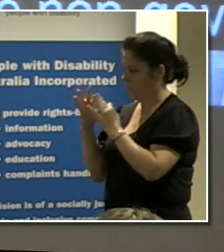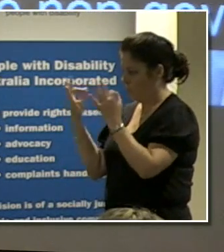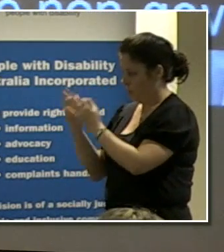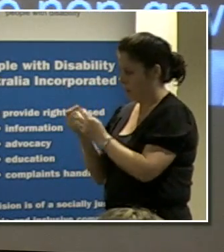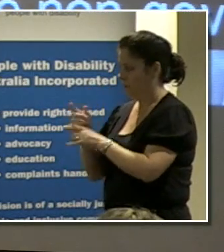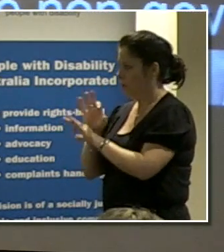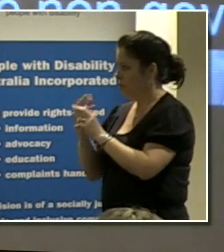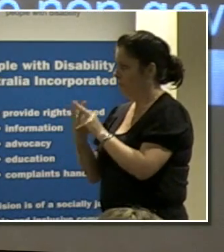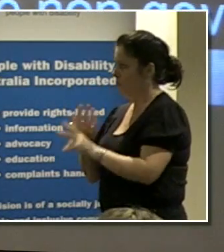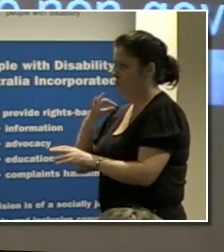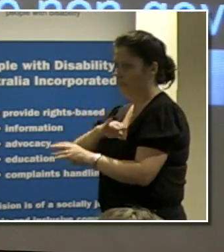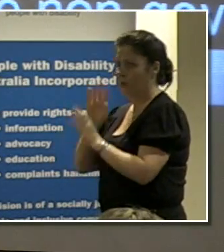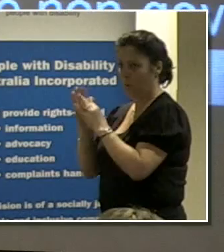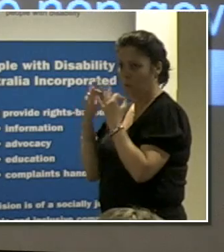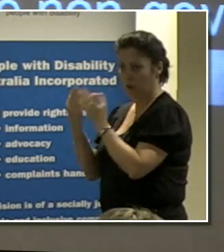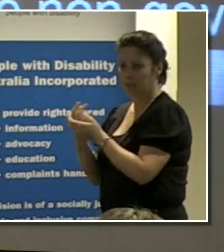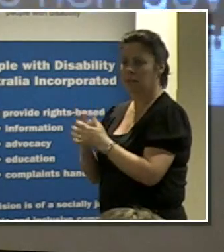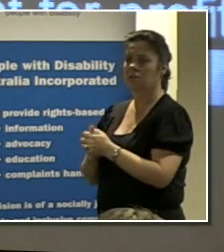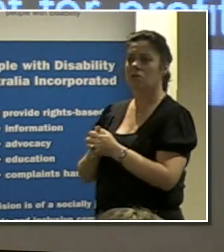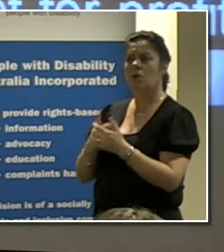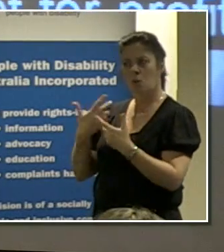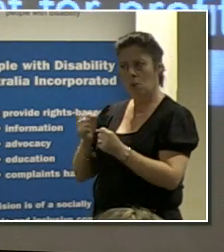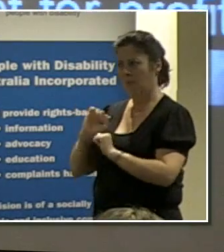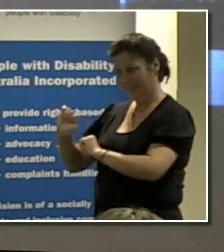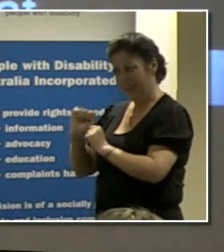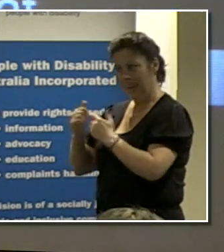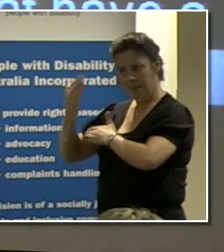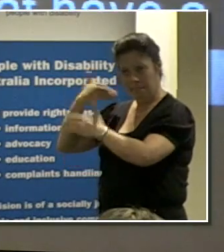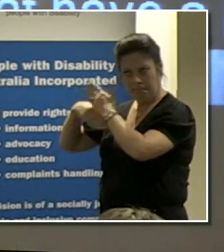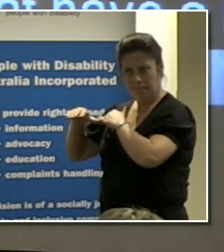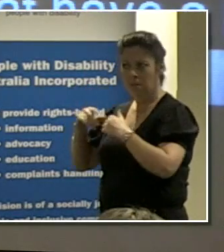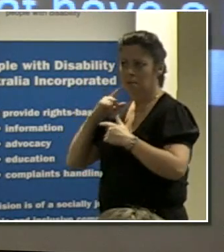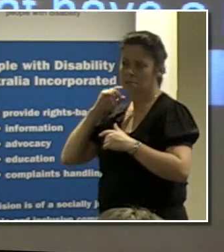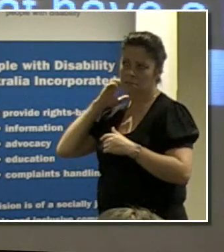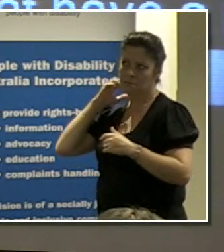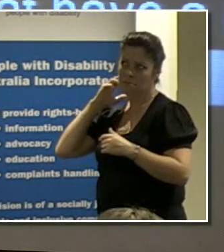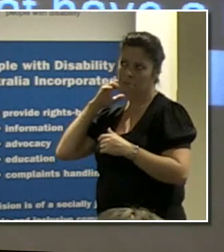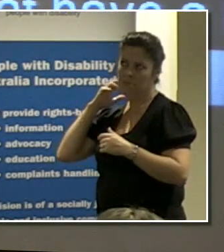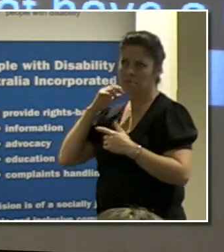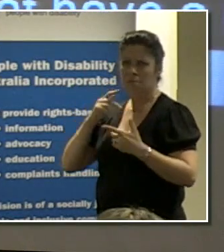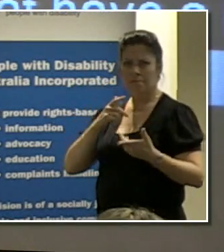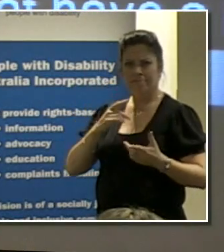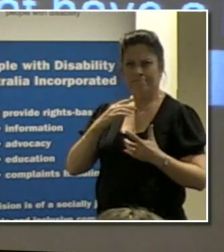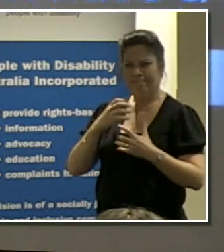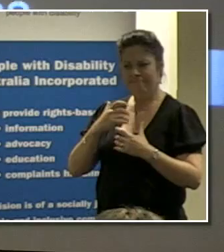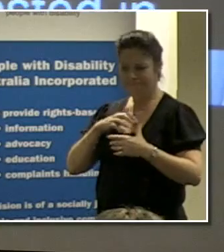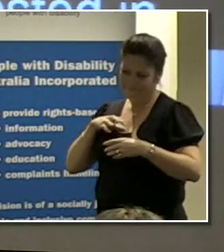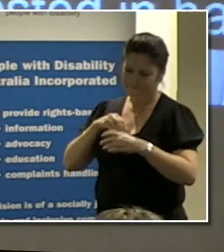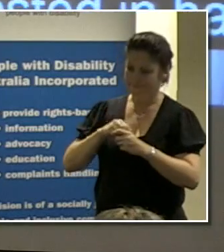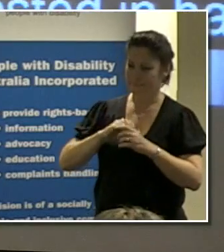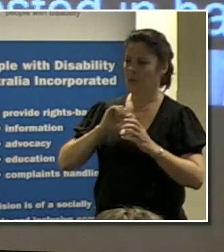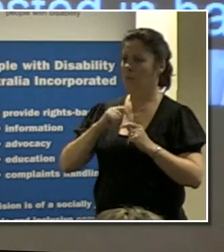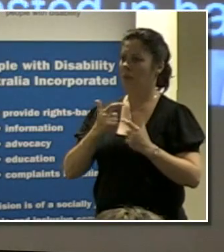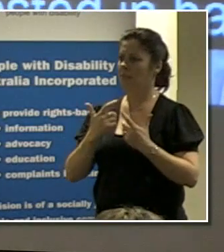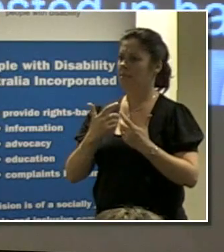not-for-profit organisations that have a history and legacy vested in having been created by people with disability,